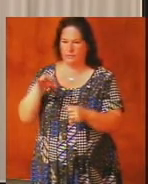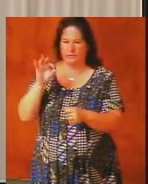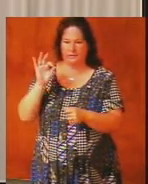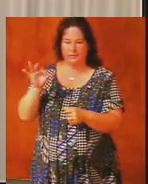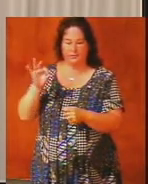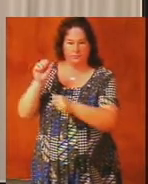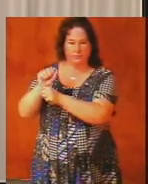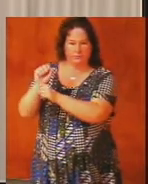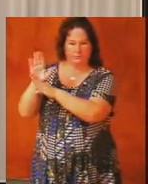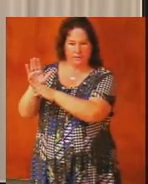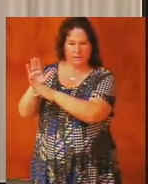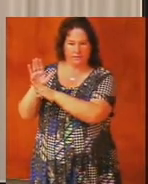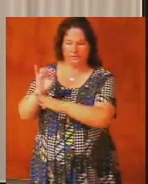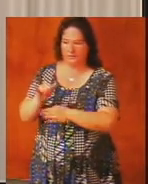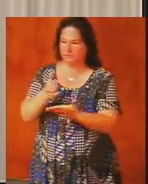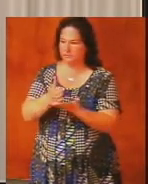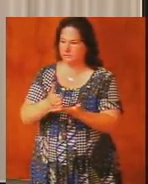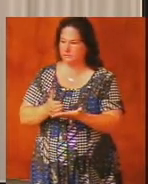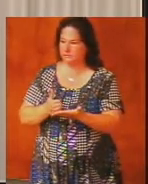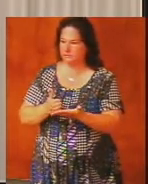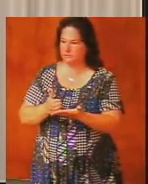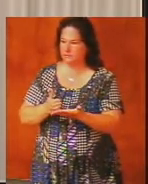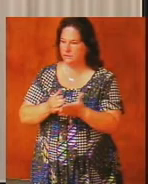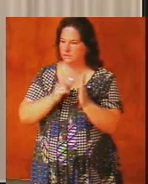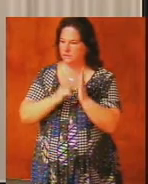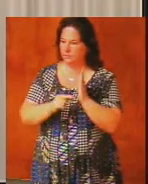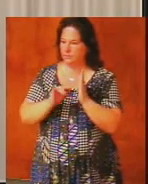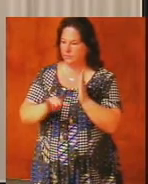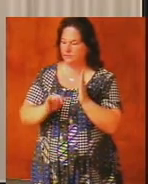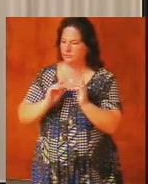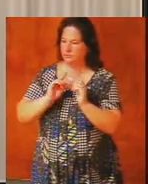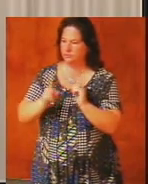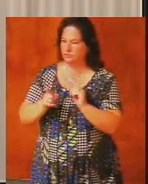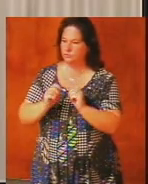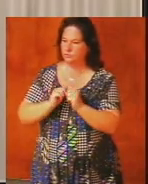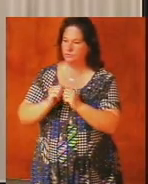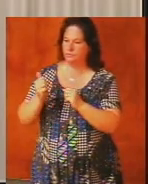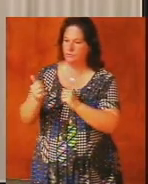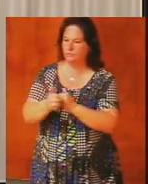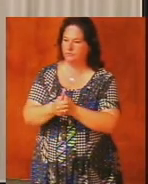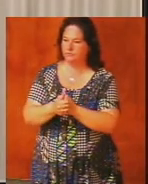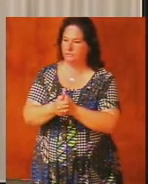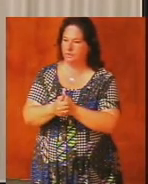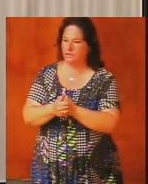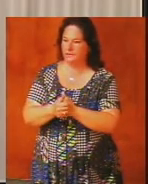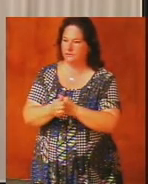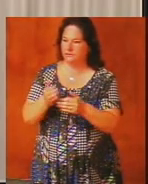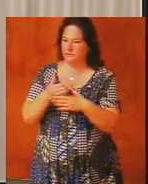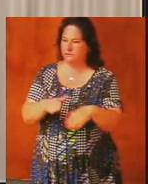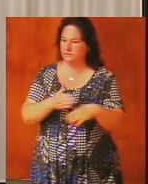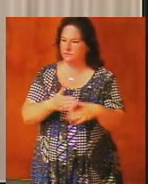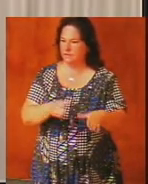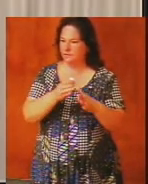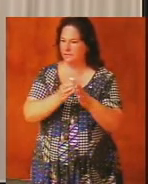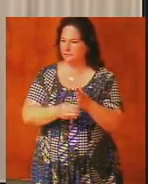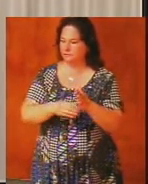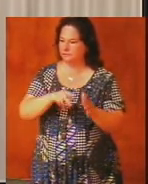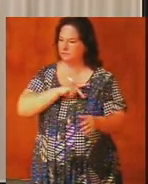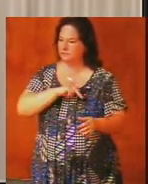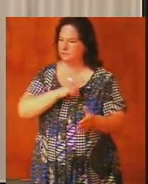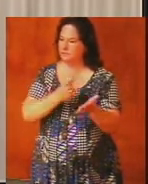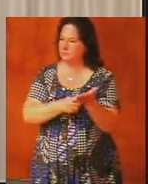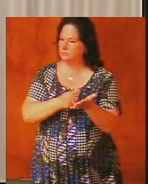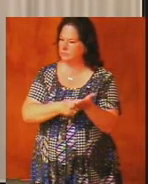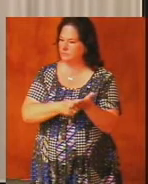the Mount. That's a section of Scripture that goes beyond chapter divisions. Paul's discussion of